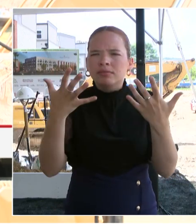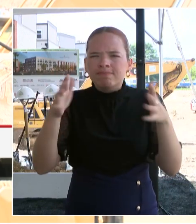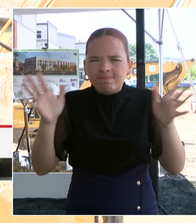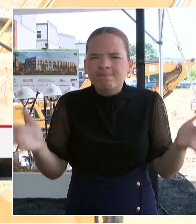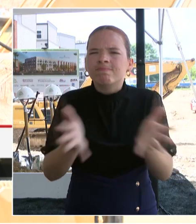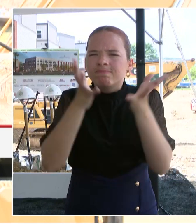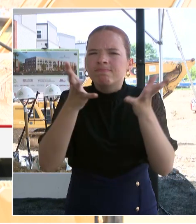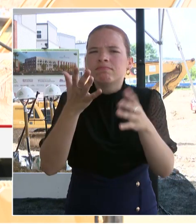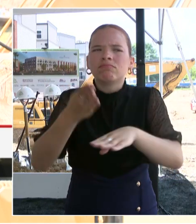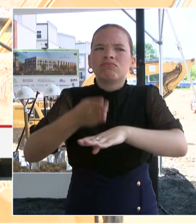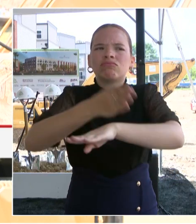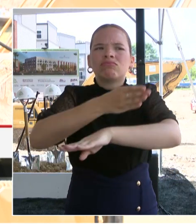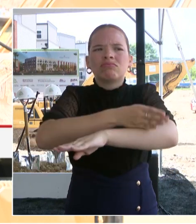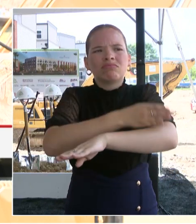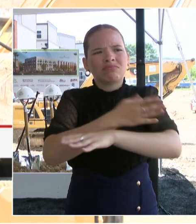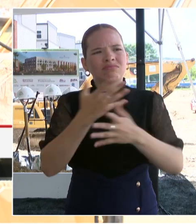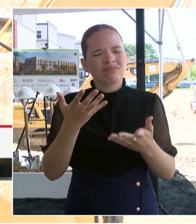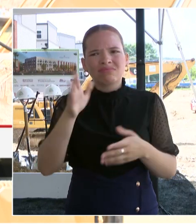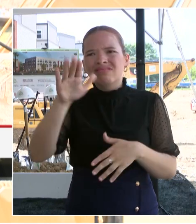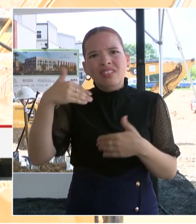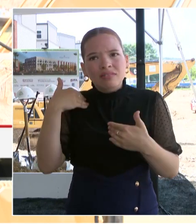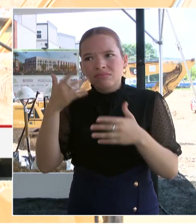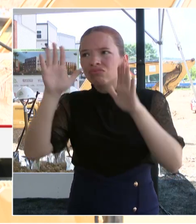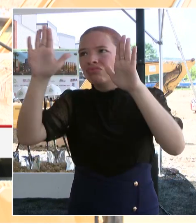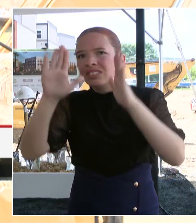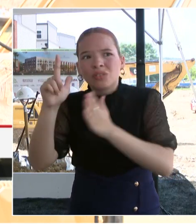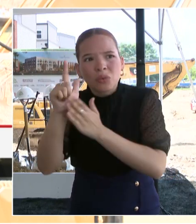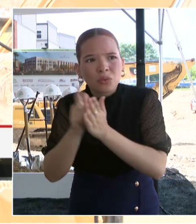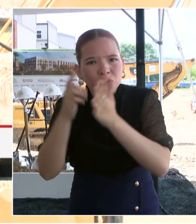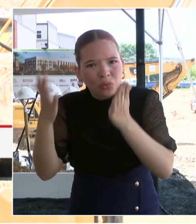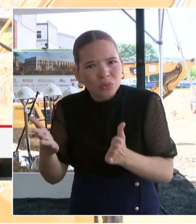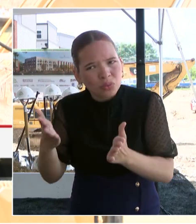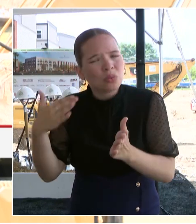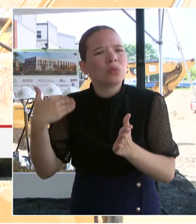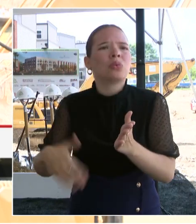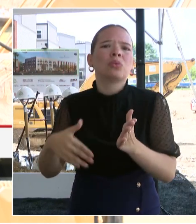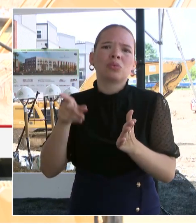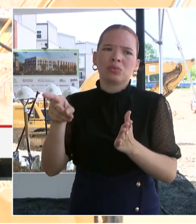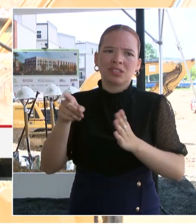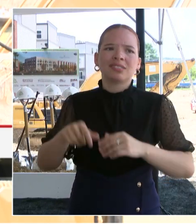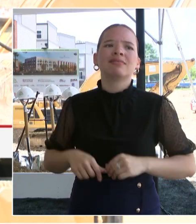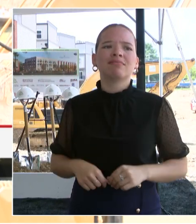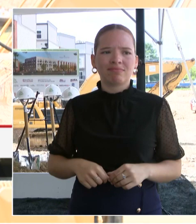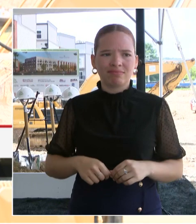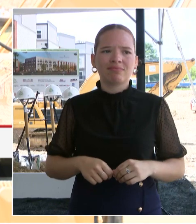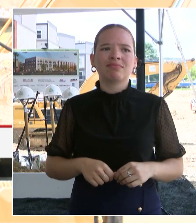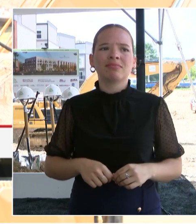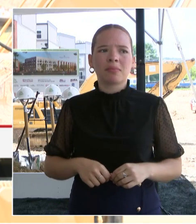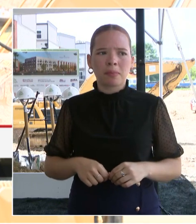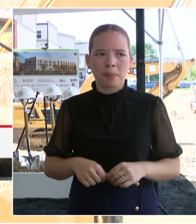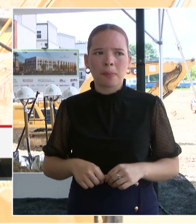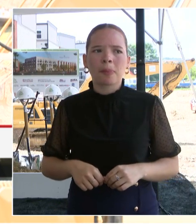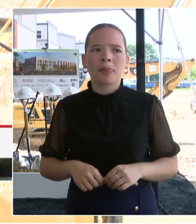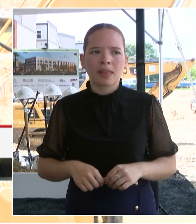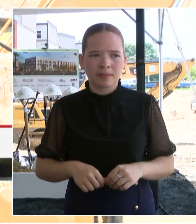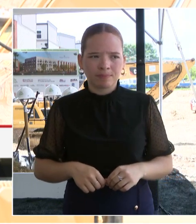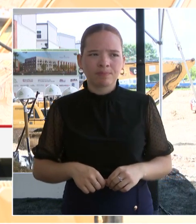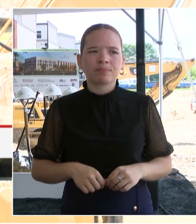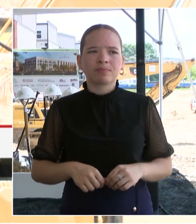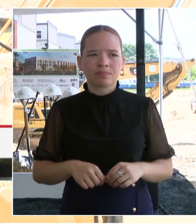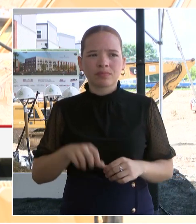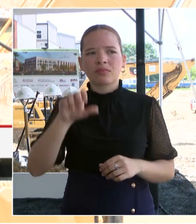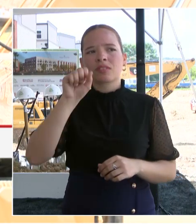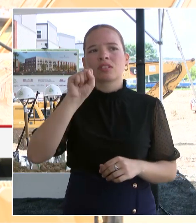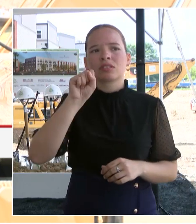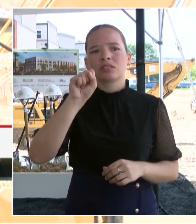Jones, Saul Ewing. But one person deserves a shout out that I want to make sure I do: Stratus Housing, Scott Klein. He